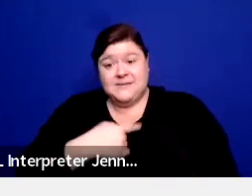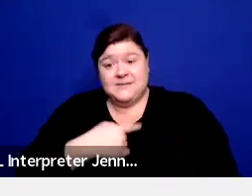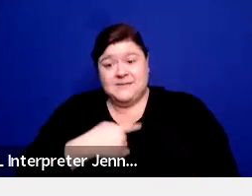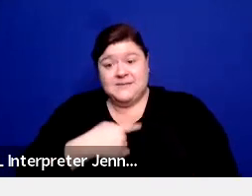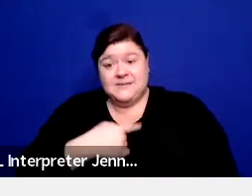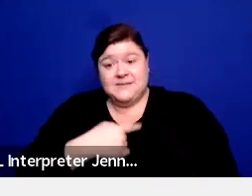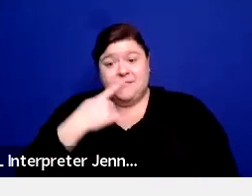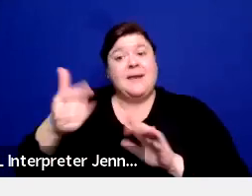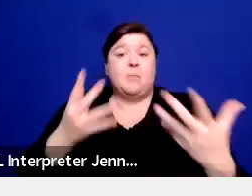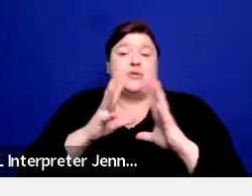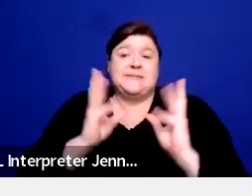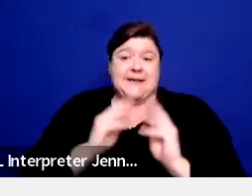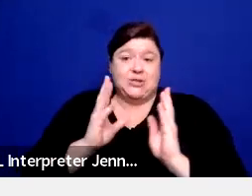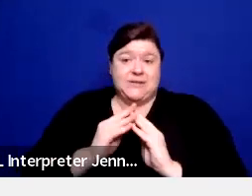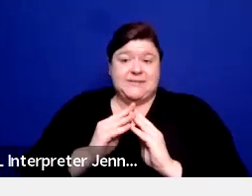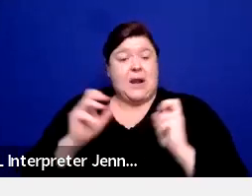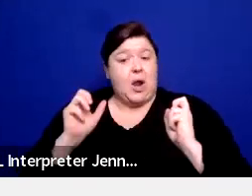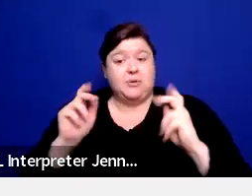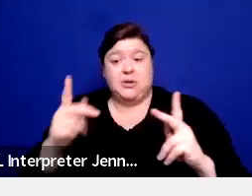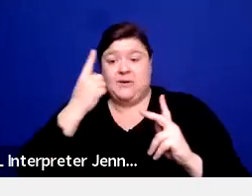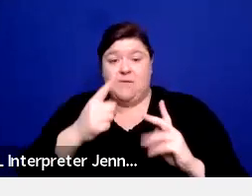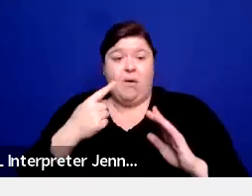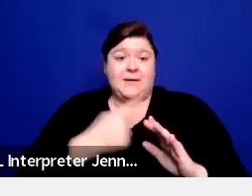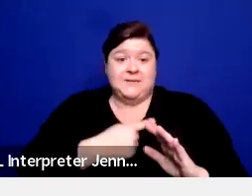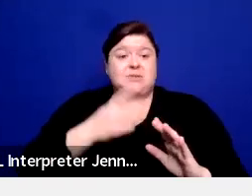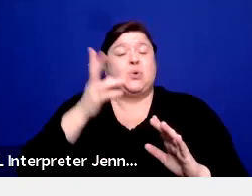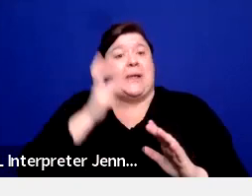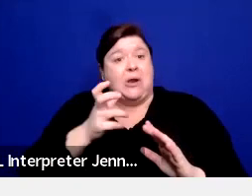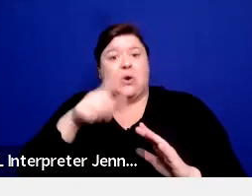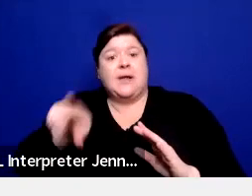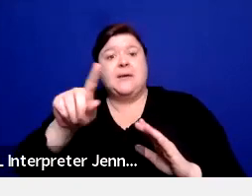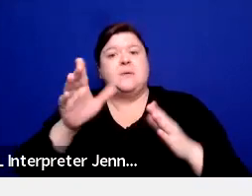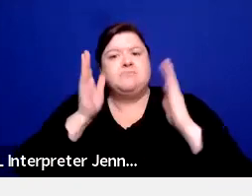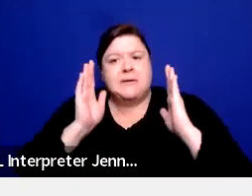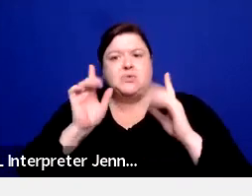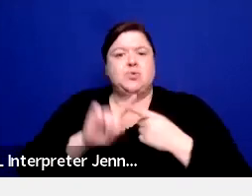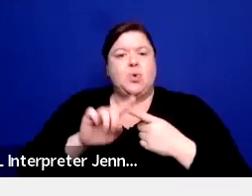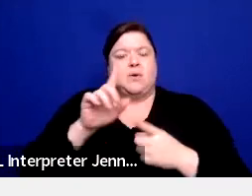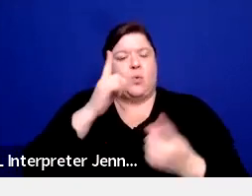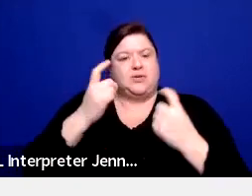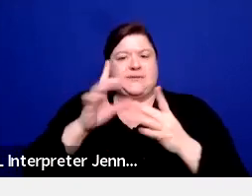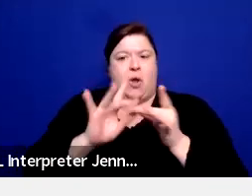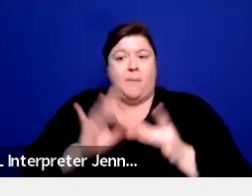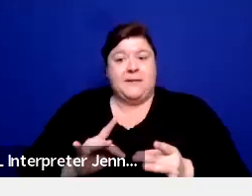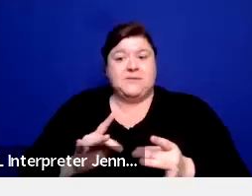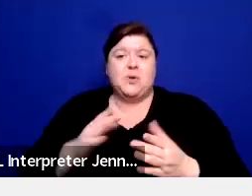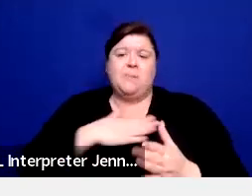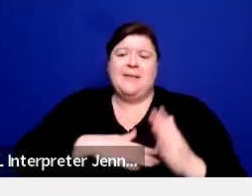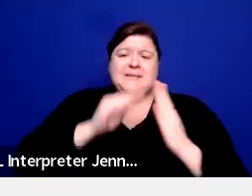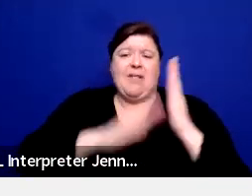in the future, and an opportunity for us to hear some of your questions and comments. So please go ahead and fill that out. It's really helpful for